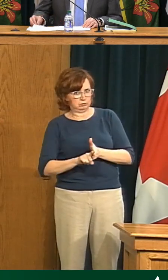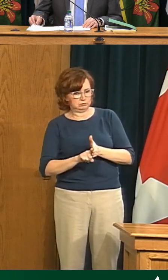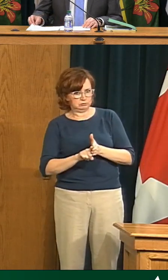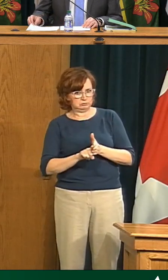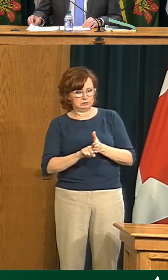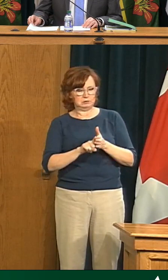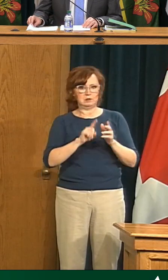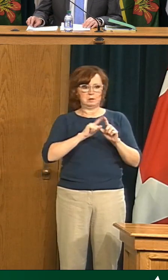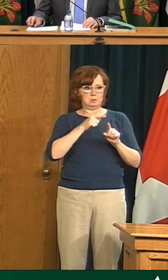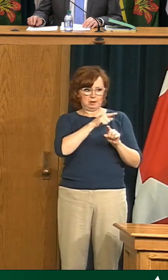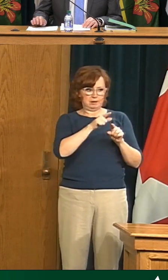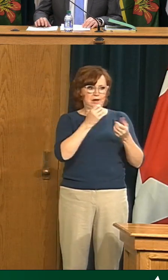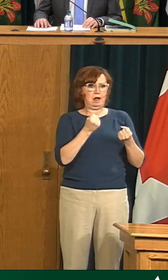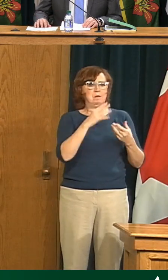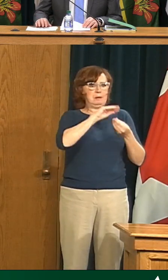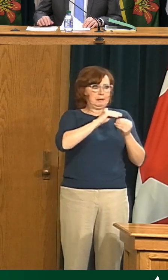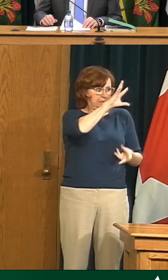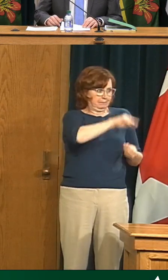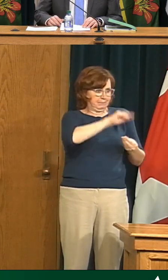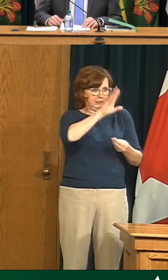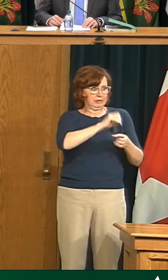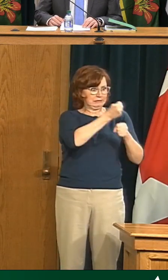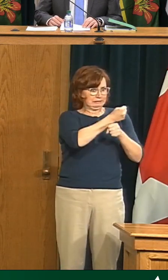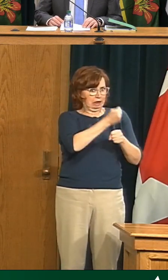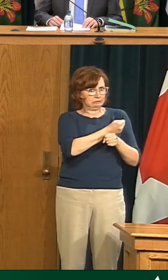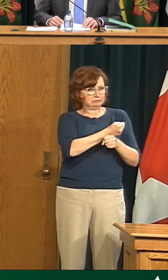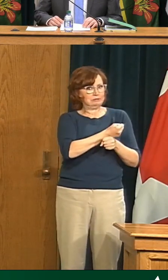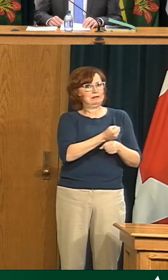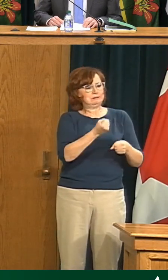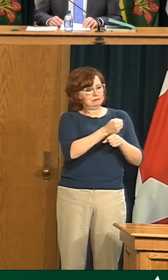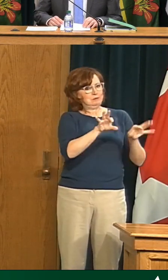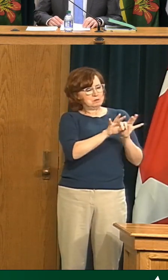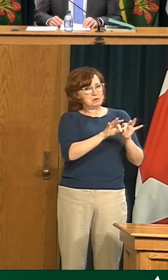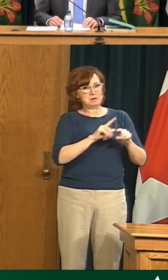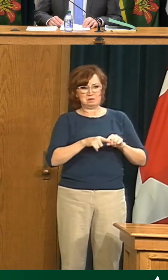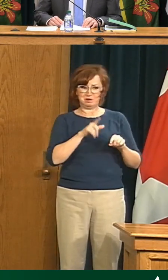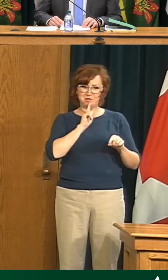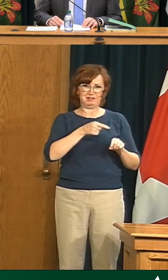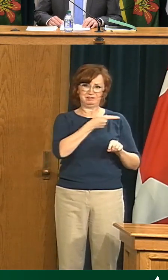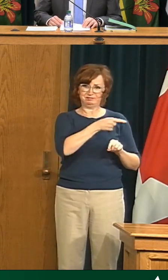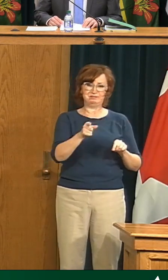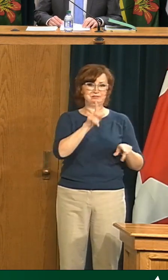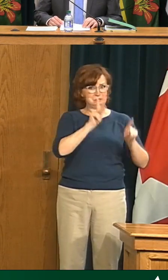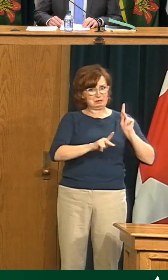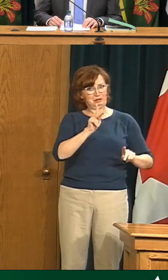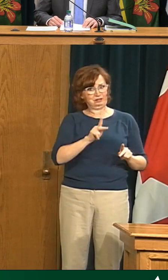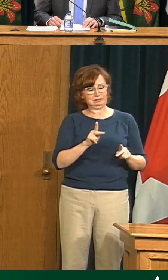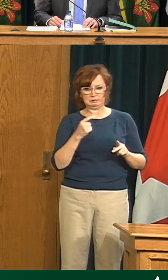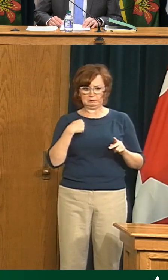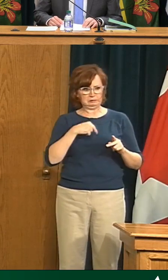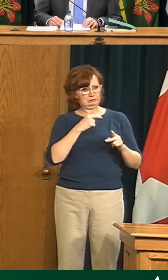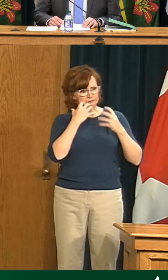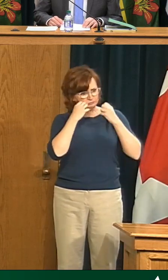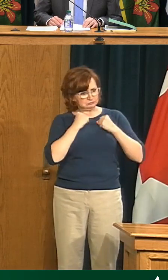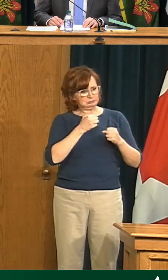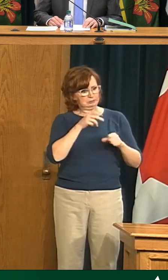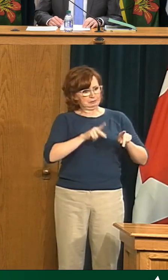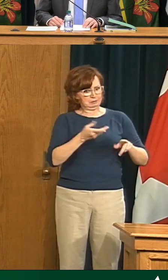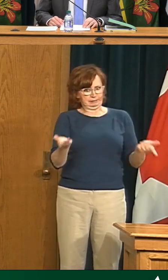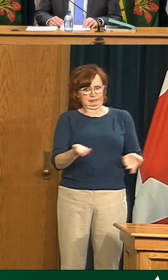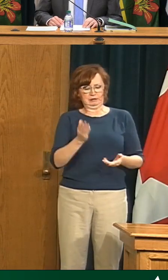people, and they are Saskatchewan people. At the same time, the economy is also not just